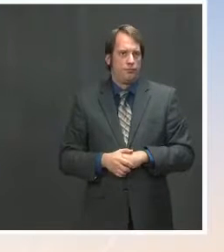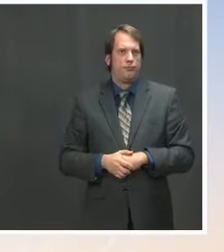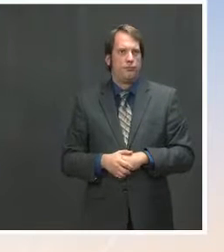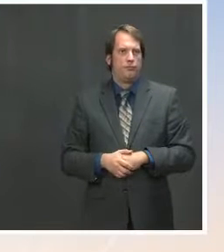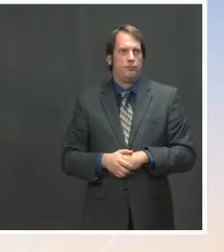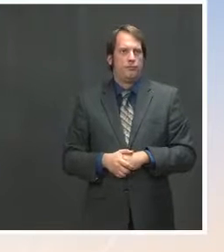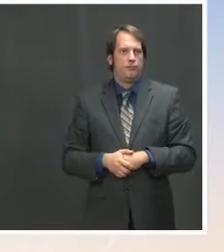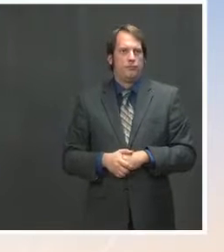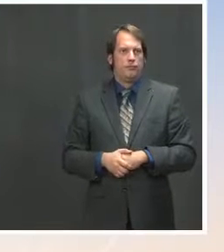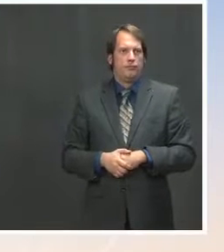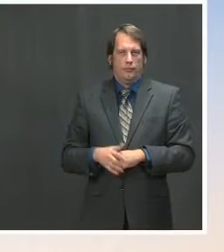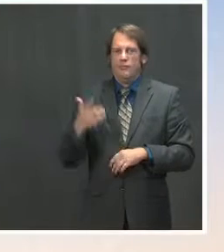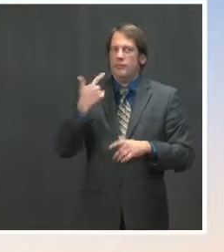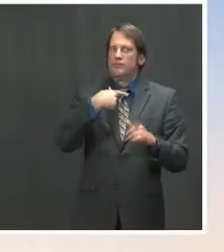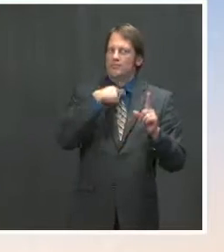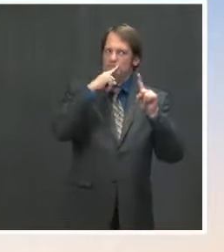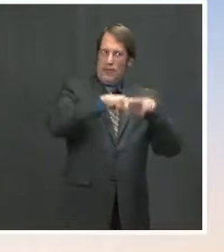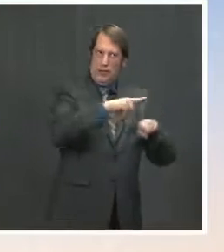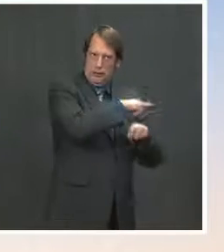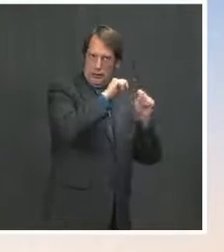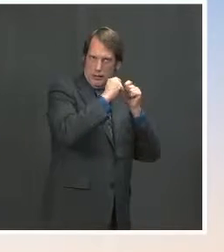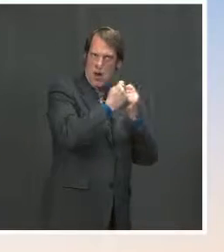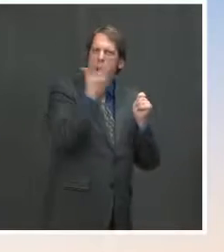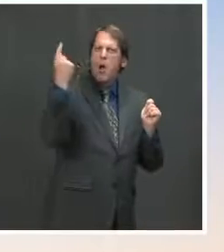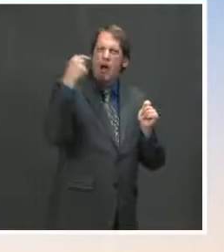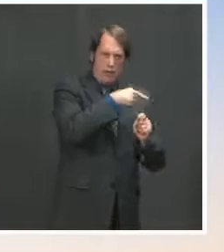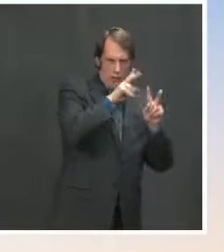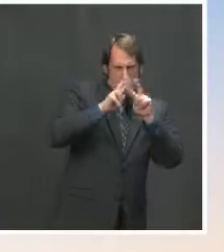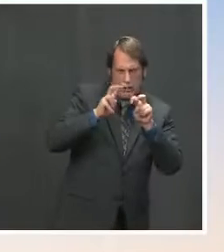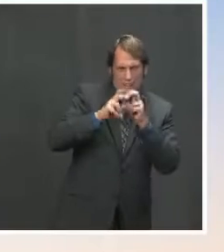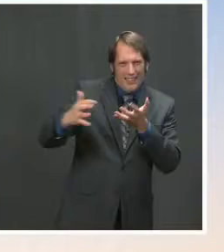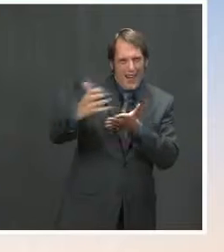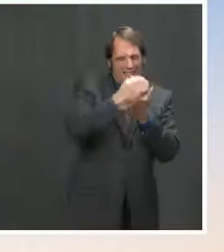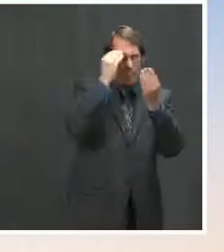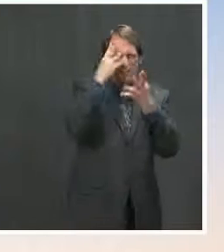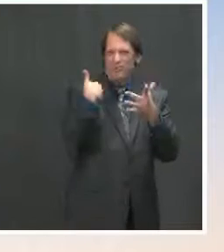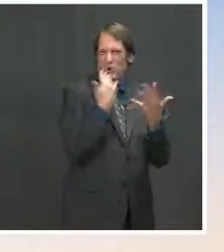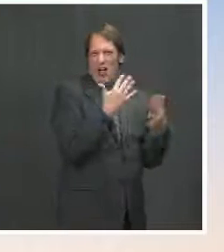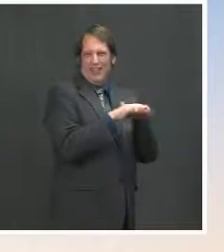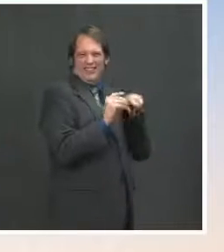assessing exactly that. And then lastly, on the Chauvin trial,